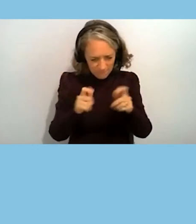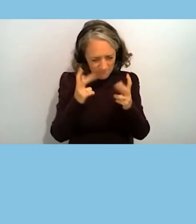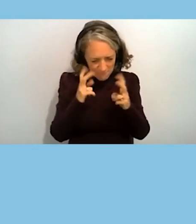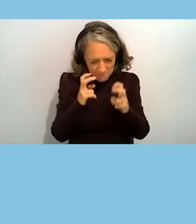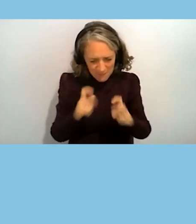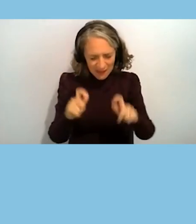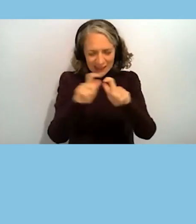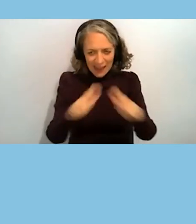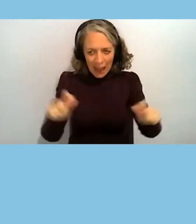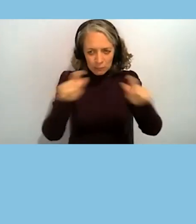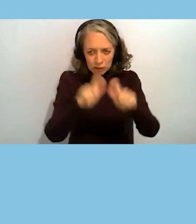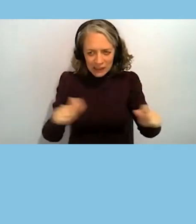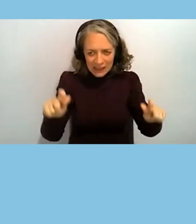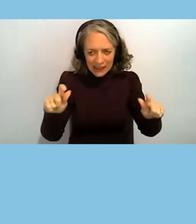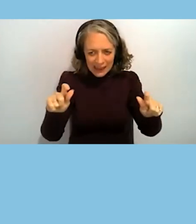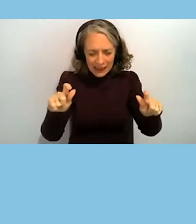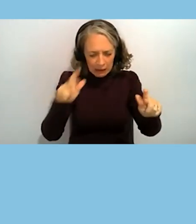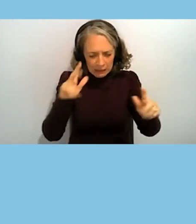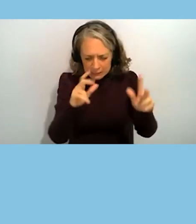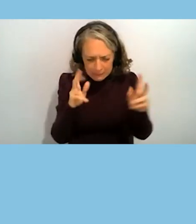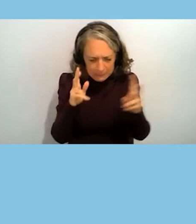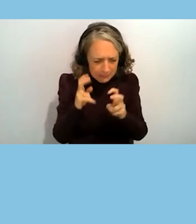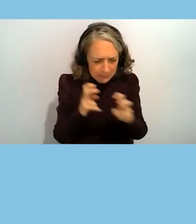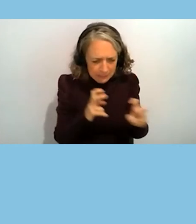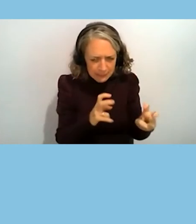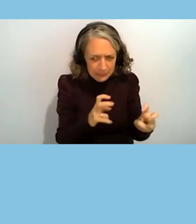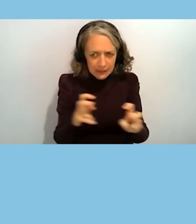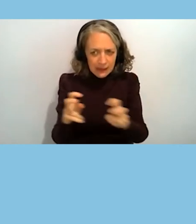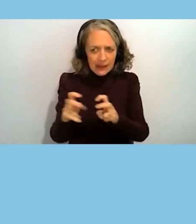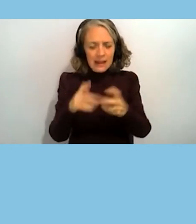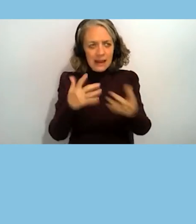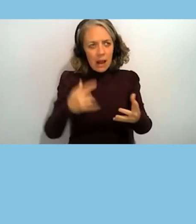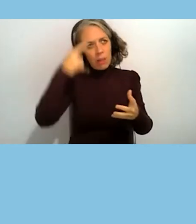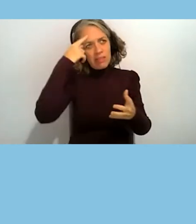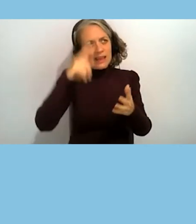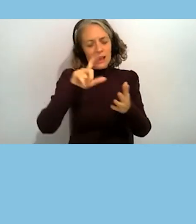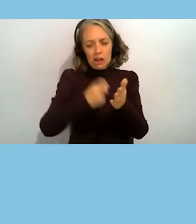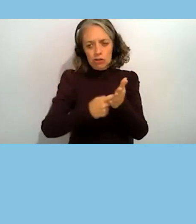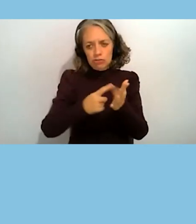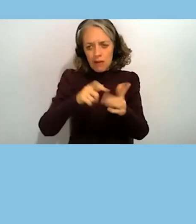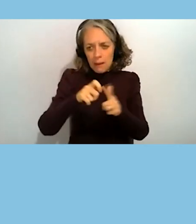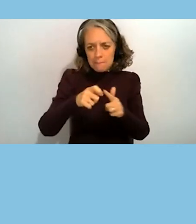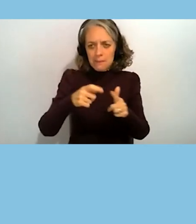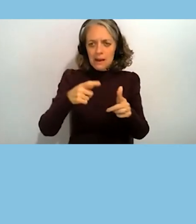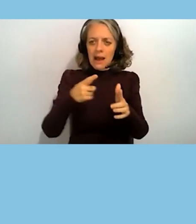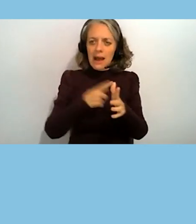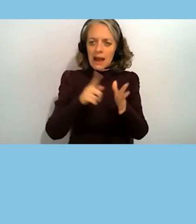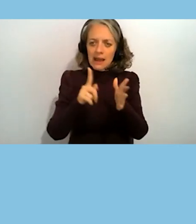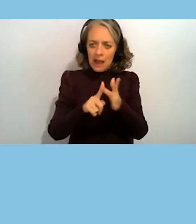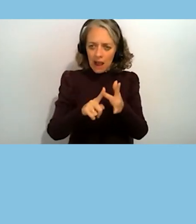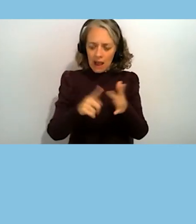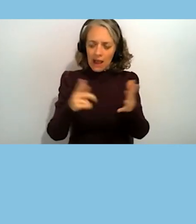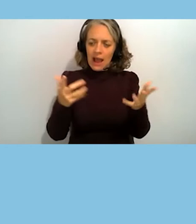I've arrived at a point where I now think about quit AI? So like, how do we center disabled